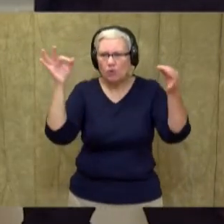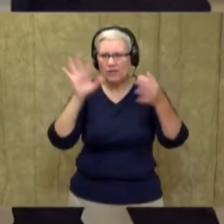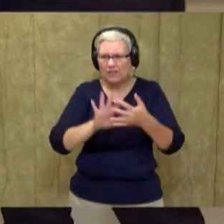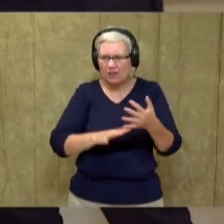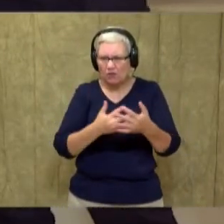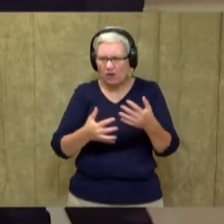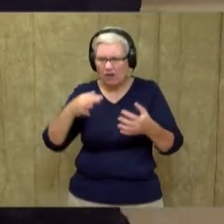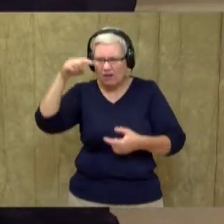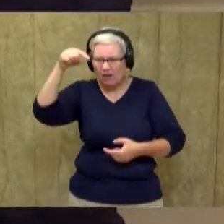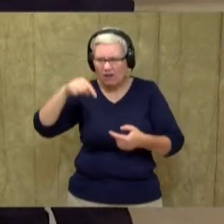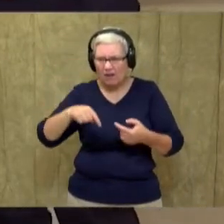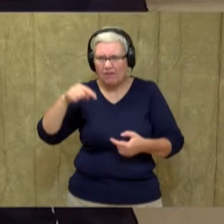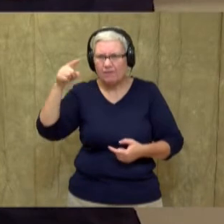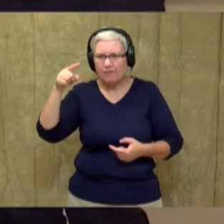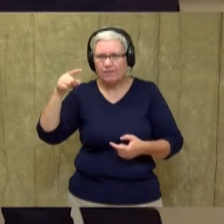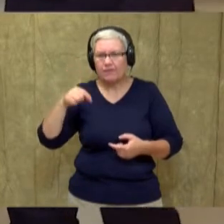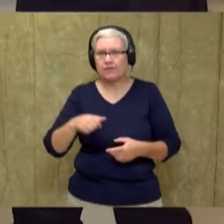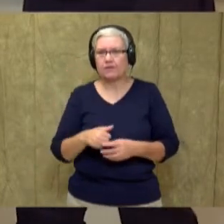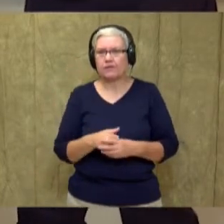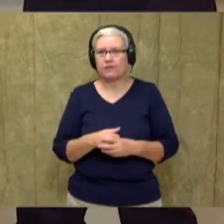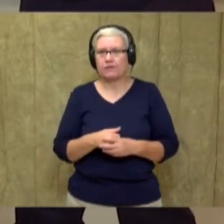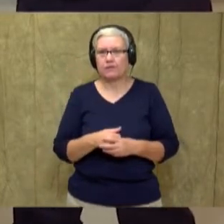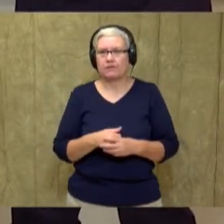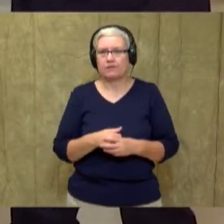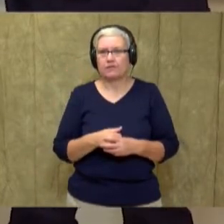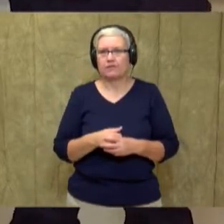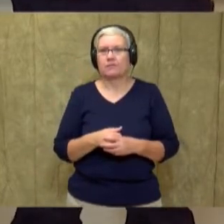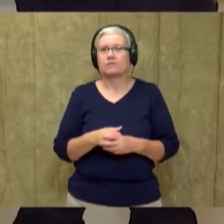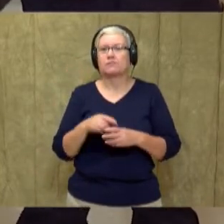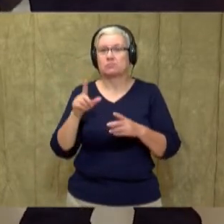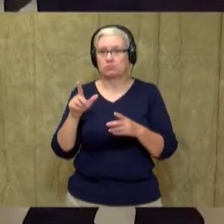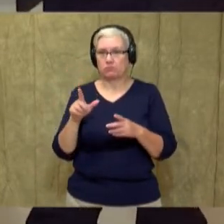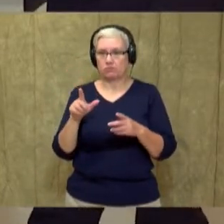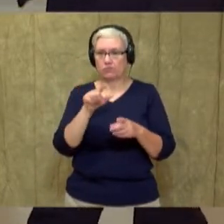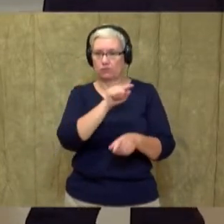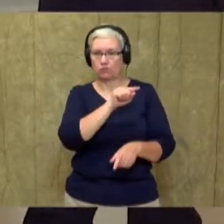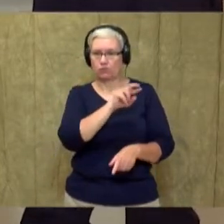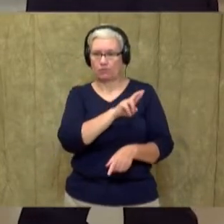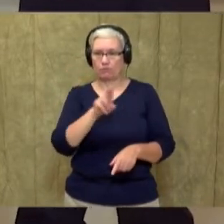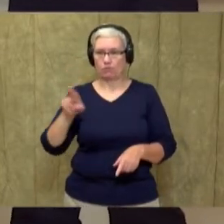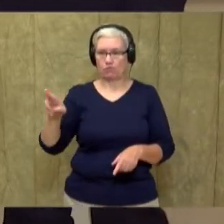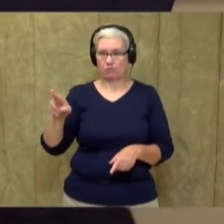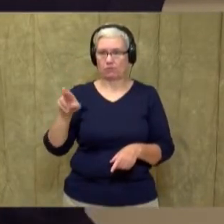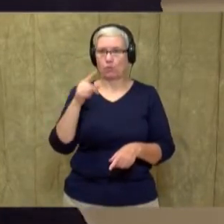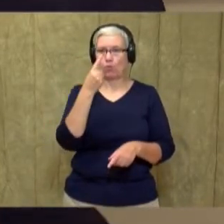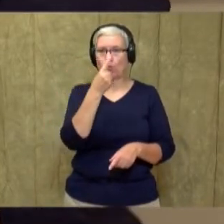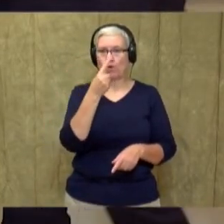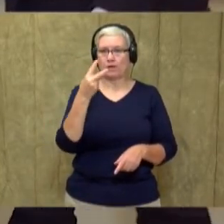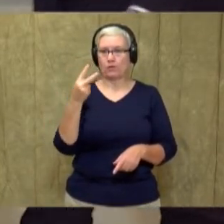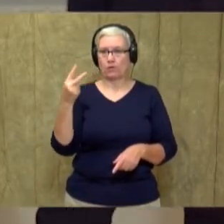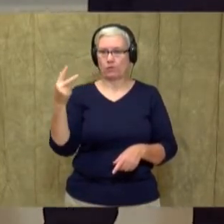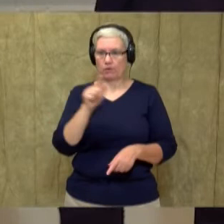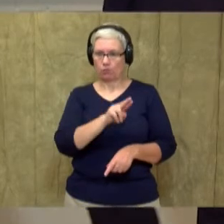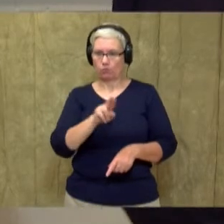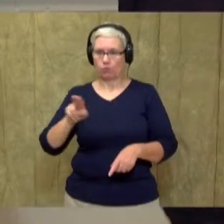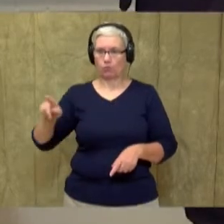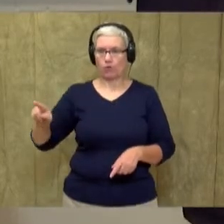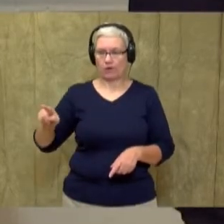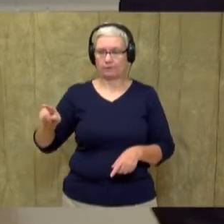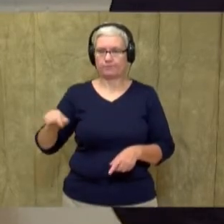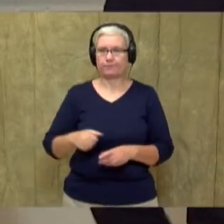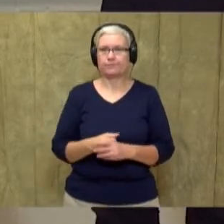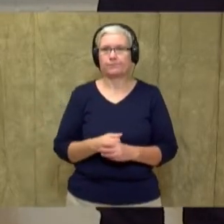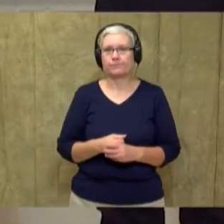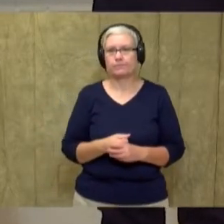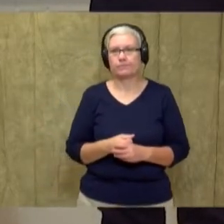is that our graph has been translated horizontally, so I'm moving right 3 units. In